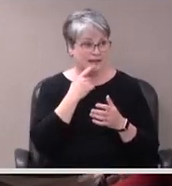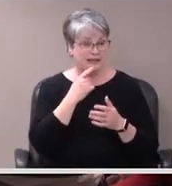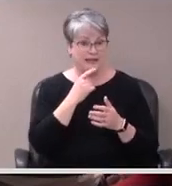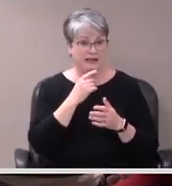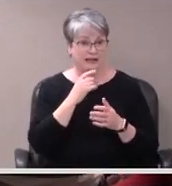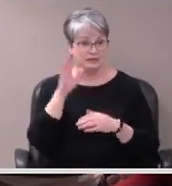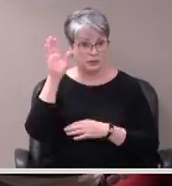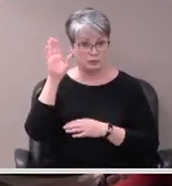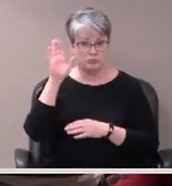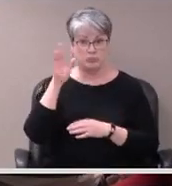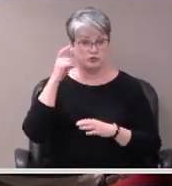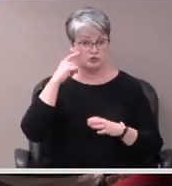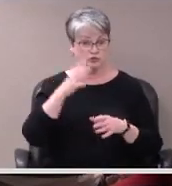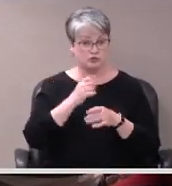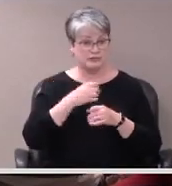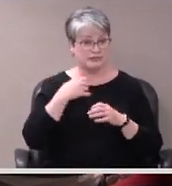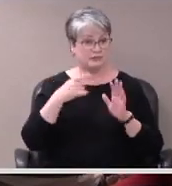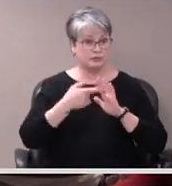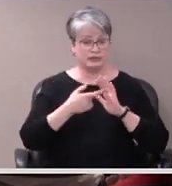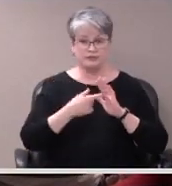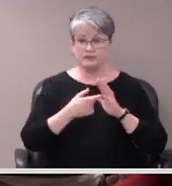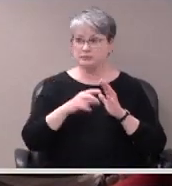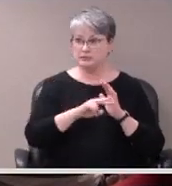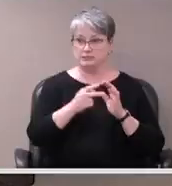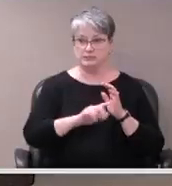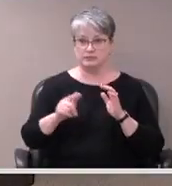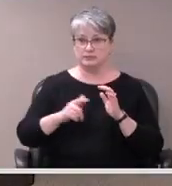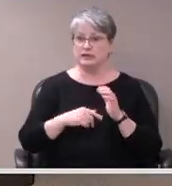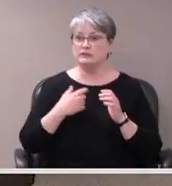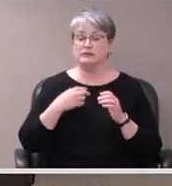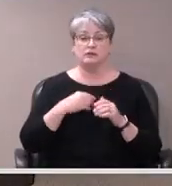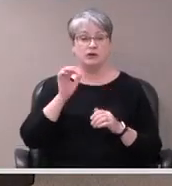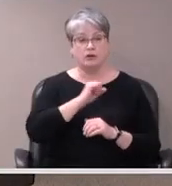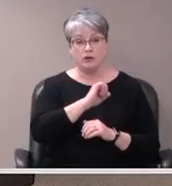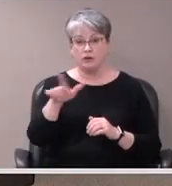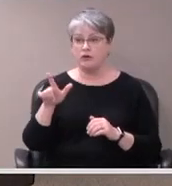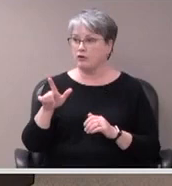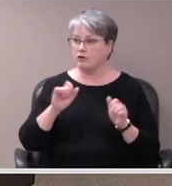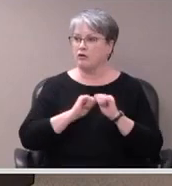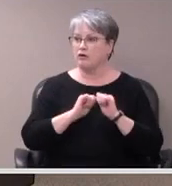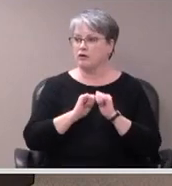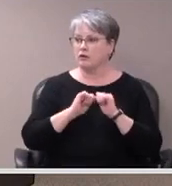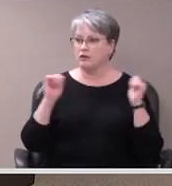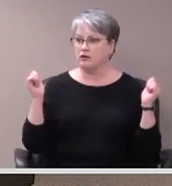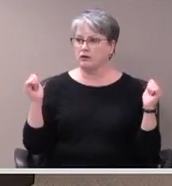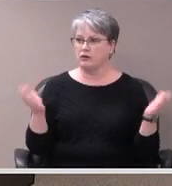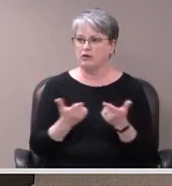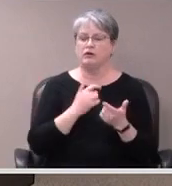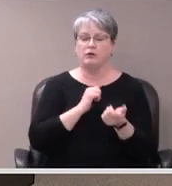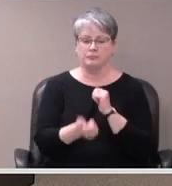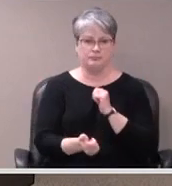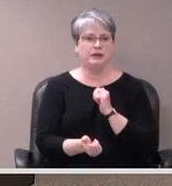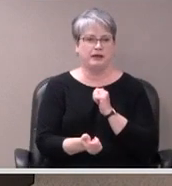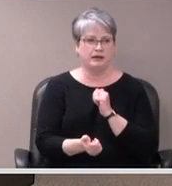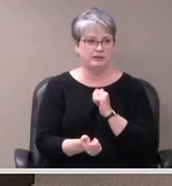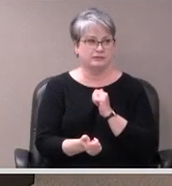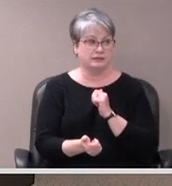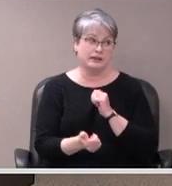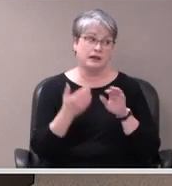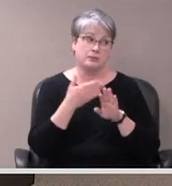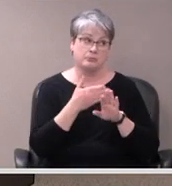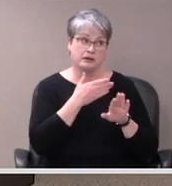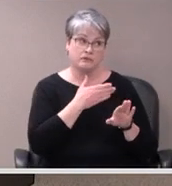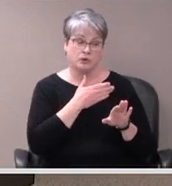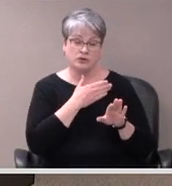the recognitions? Board Member Craig, seconded by Board Member Brady. All those in favor? It's unanimous. Now, before you walk out